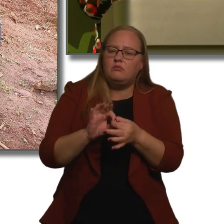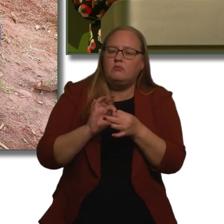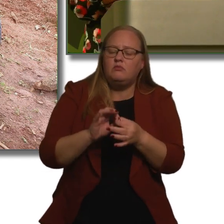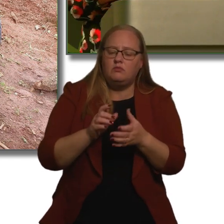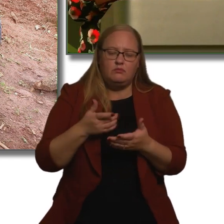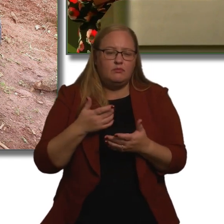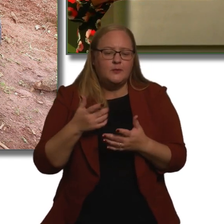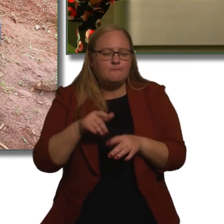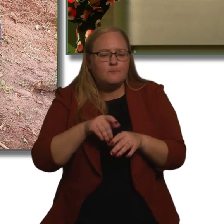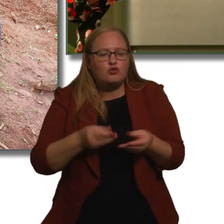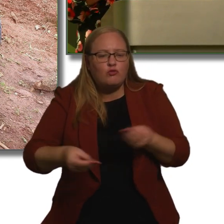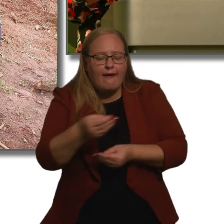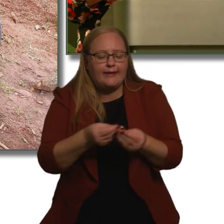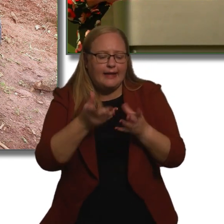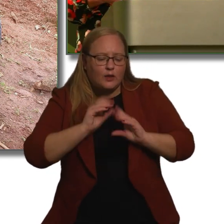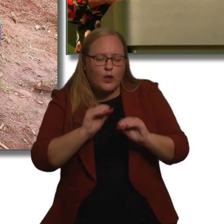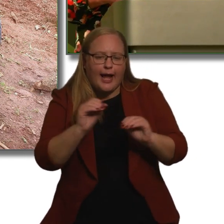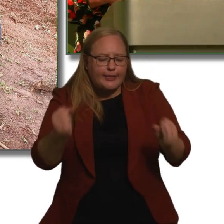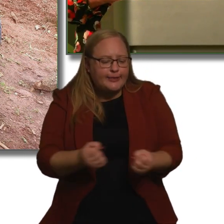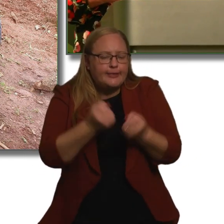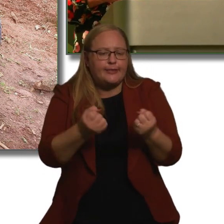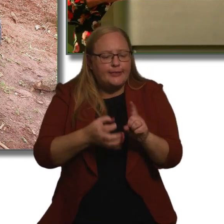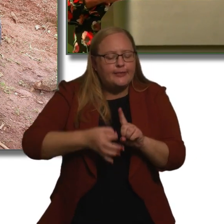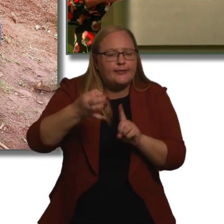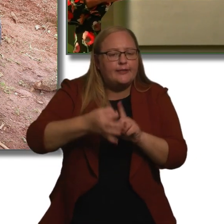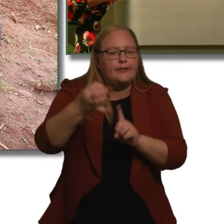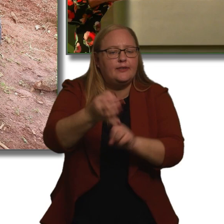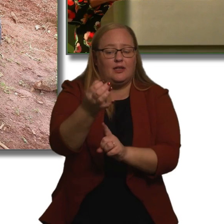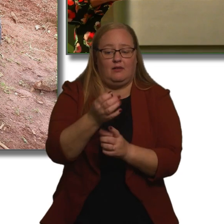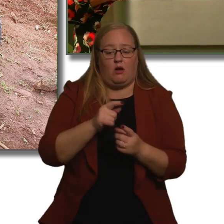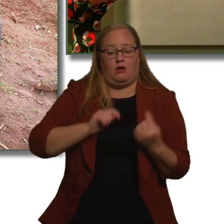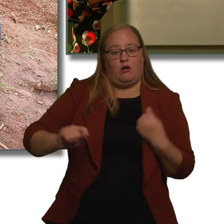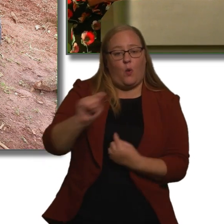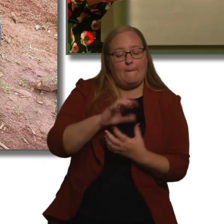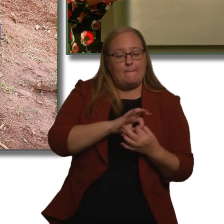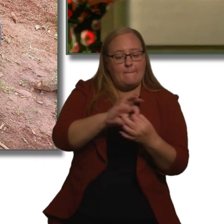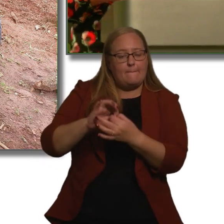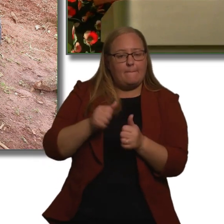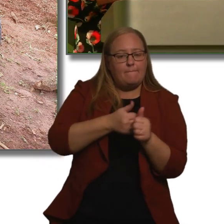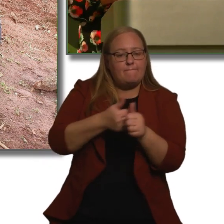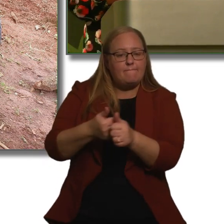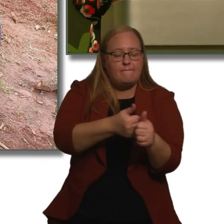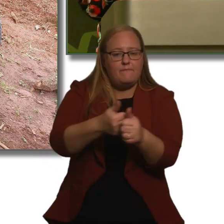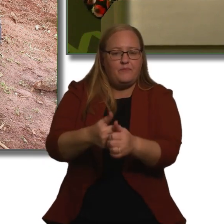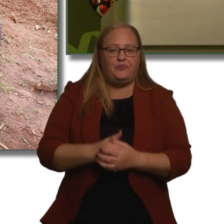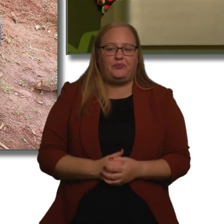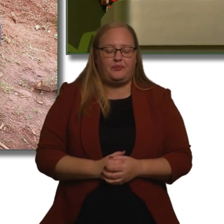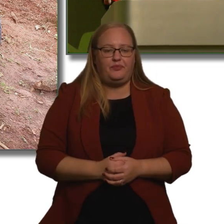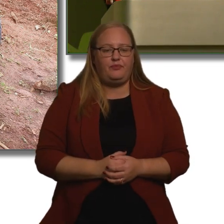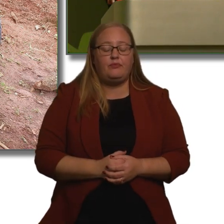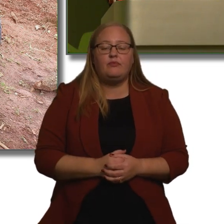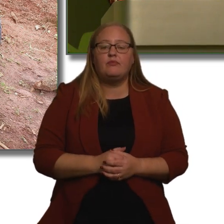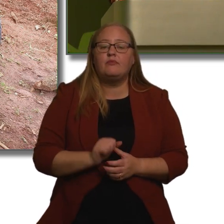education through co-op to co-op support. Sales of the Malawi source products in